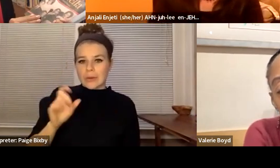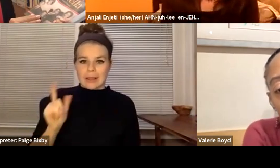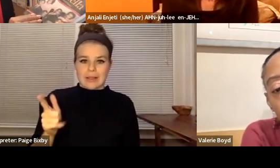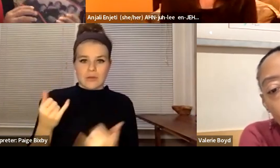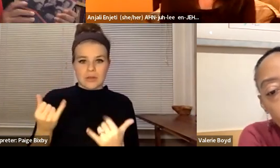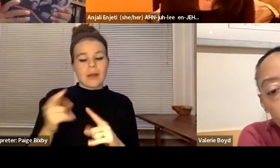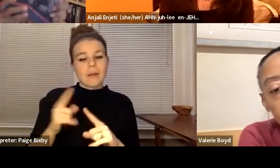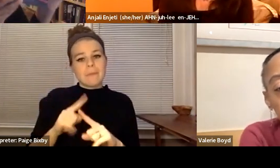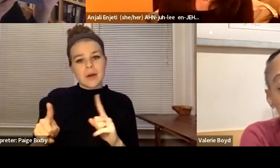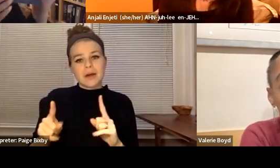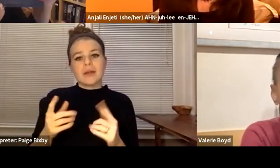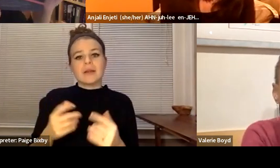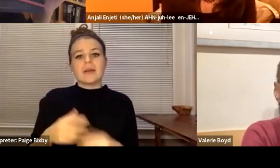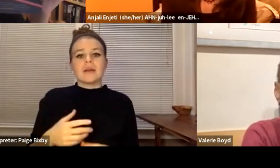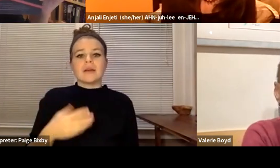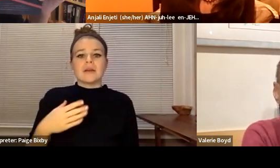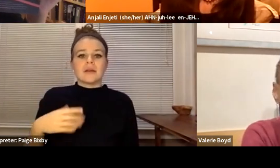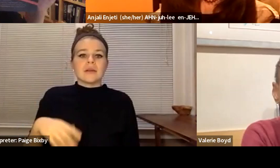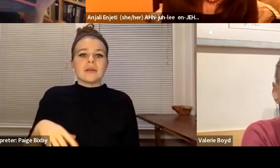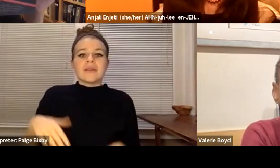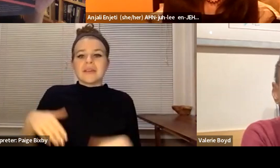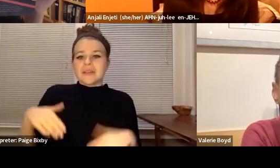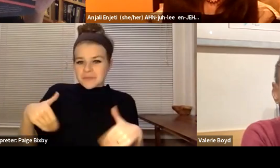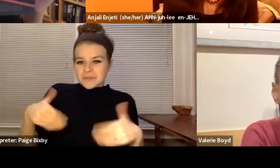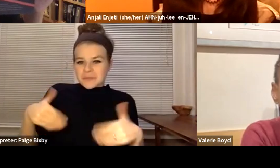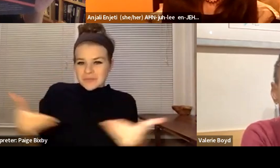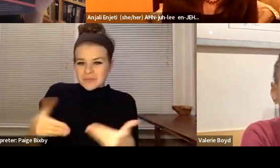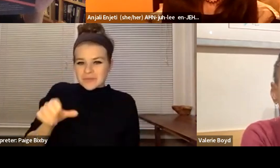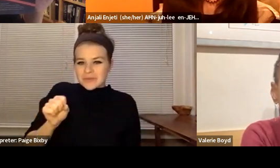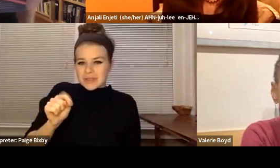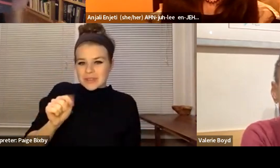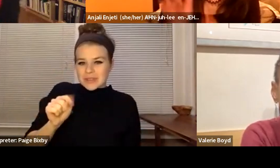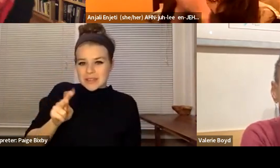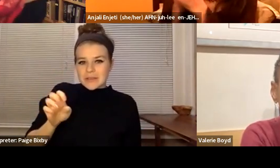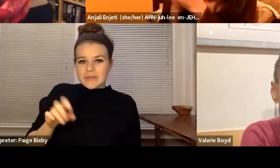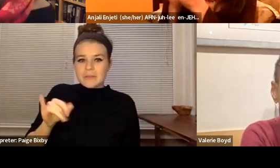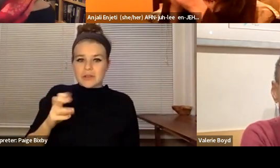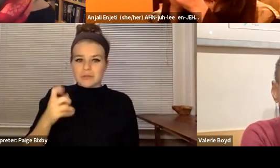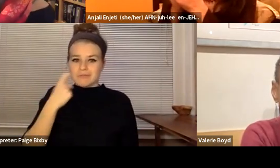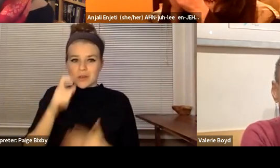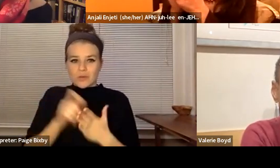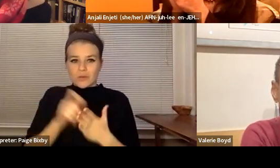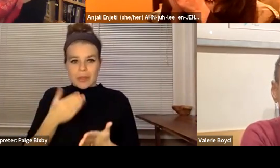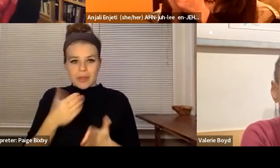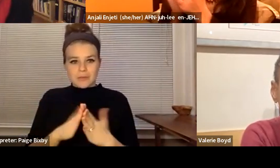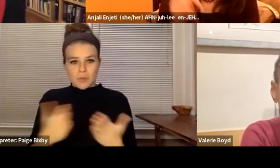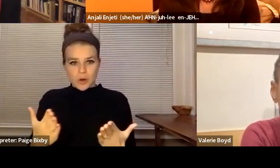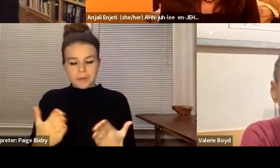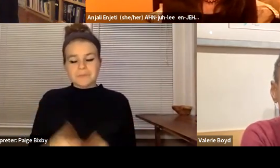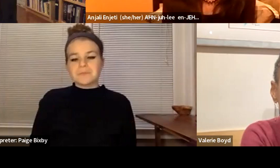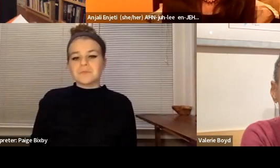to, we haven't introduced Steve Majors, who's the author of Hyella, a modern family